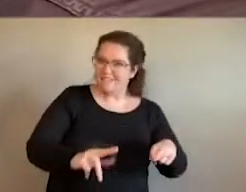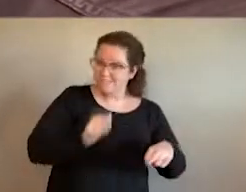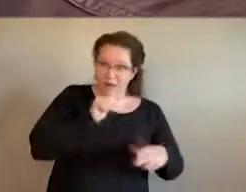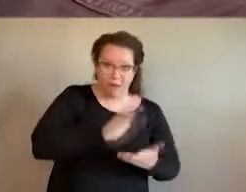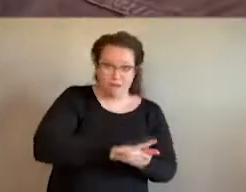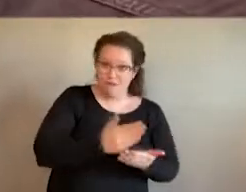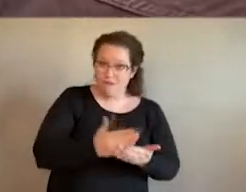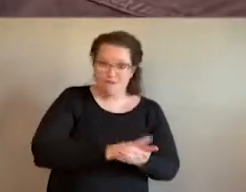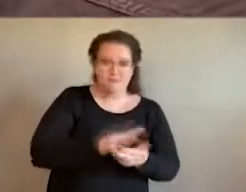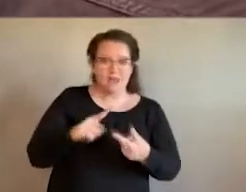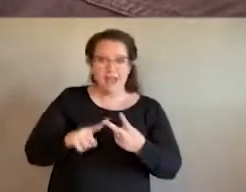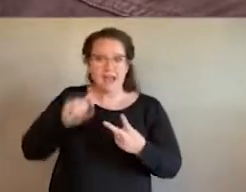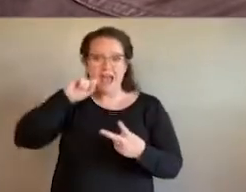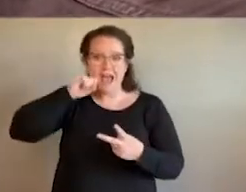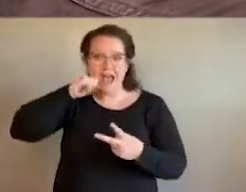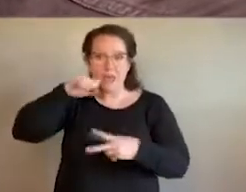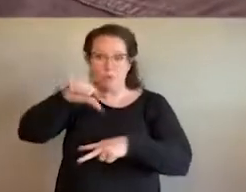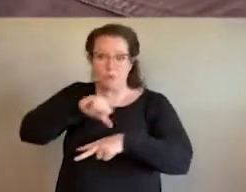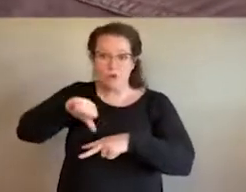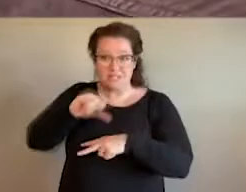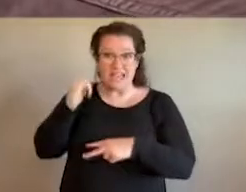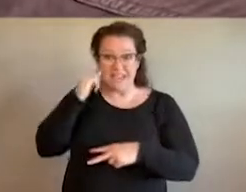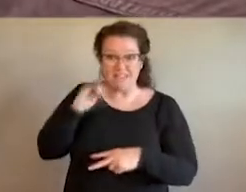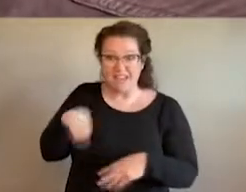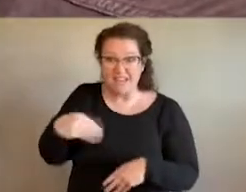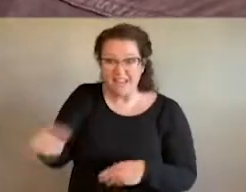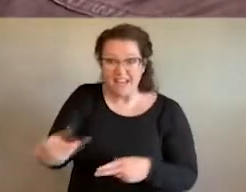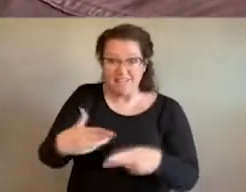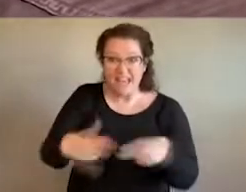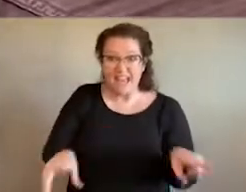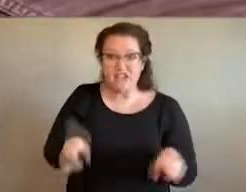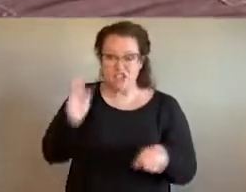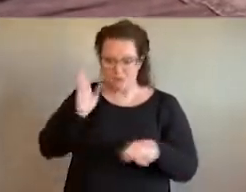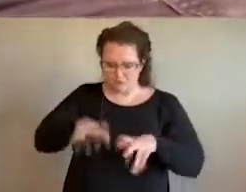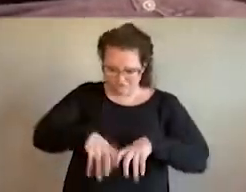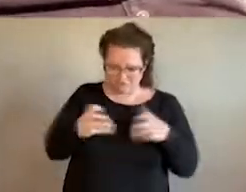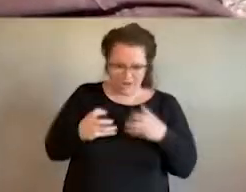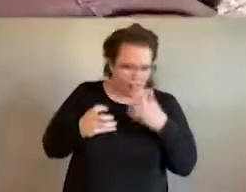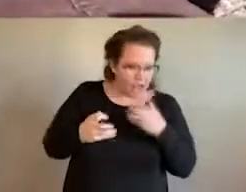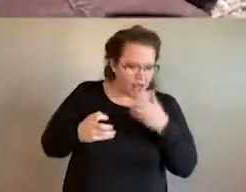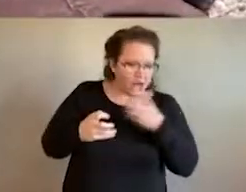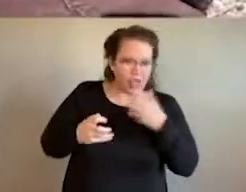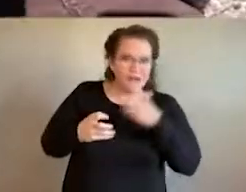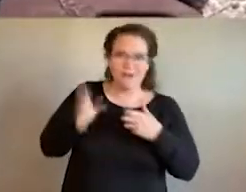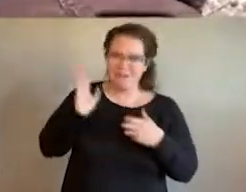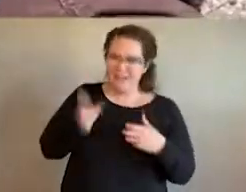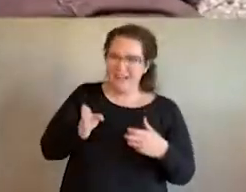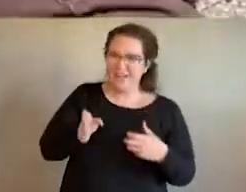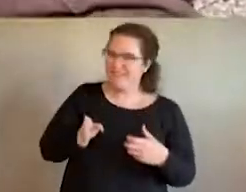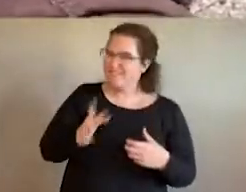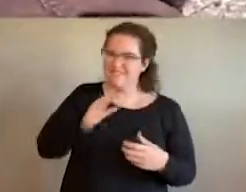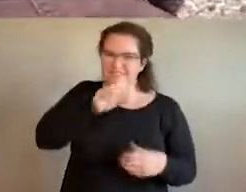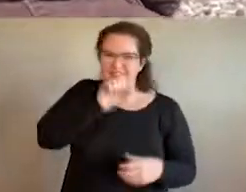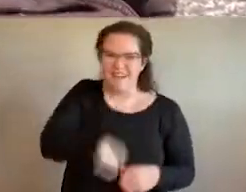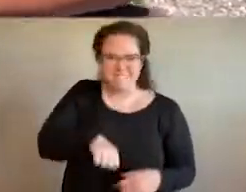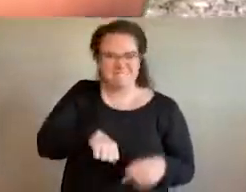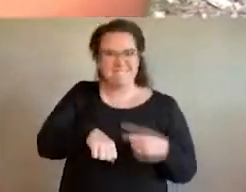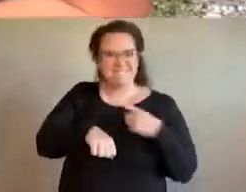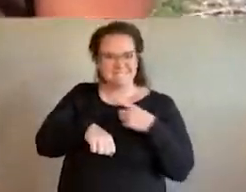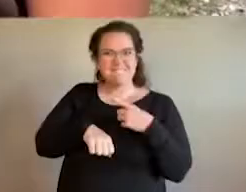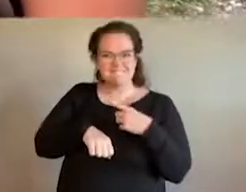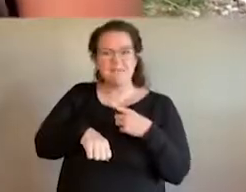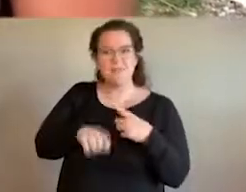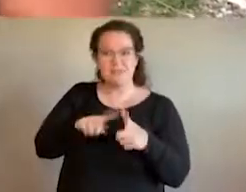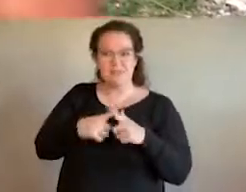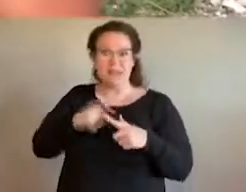applesauce. Really? You just hand her the whole egg in the shell and she'll crack it open and just like lap it out like it's a little like slushy.